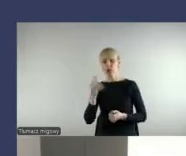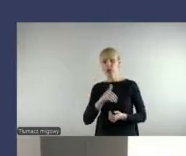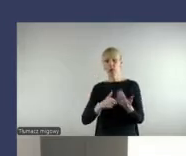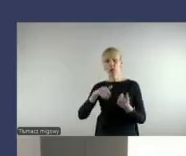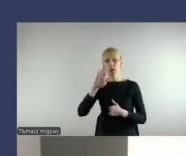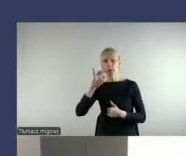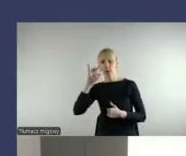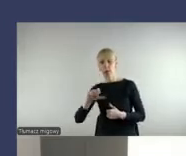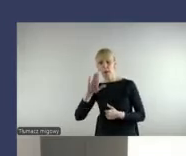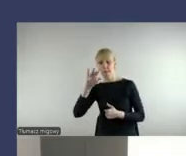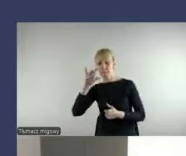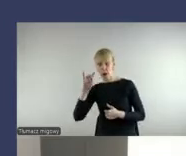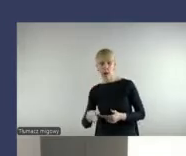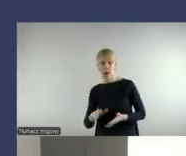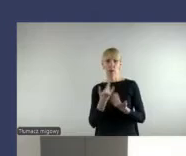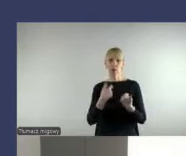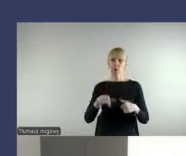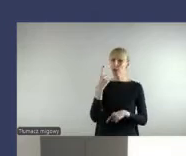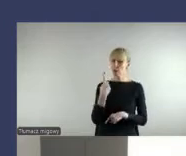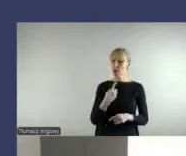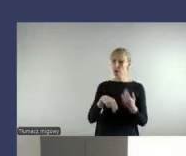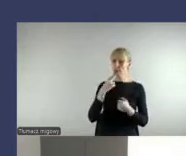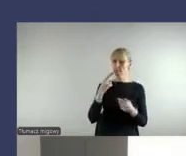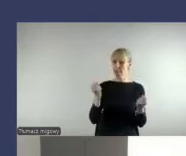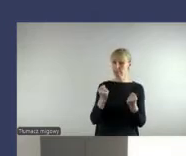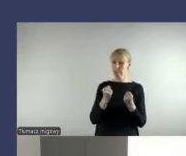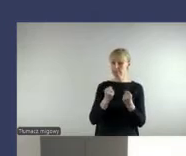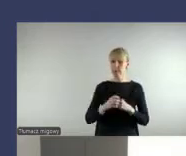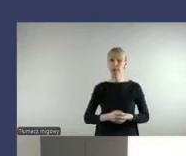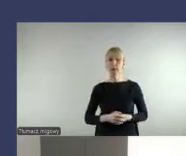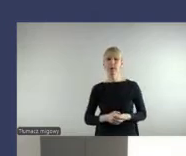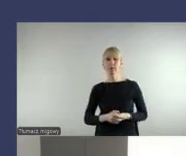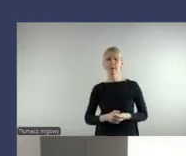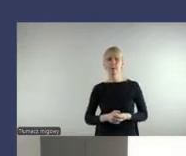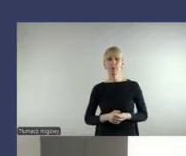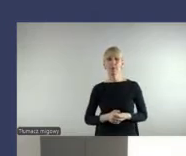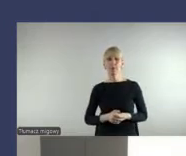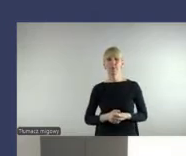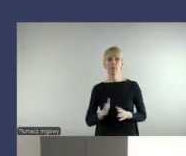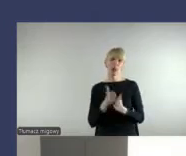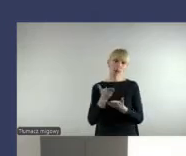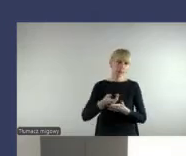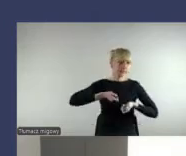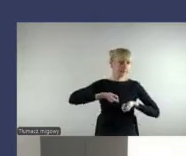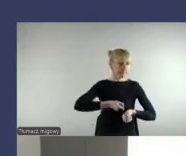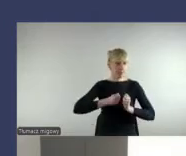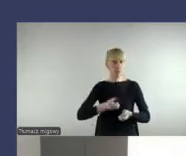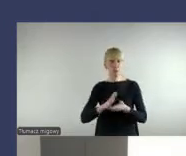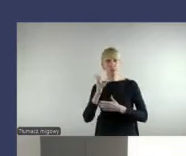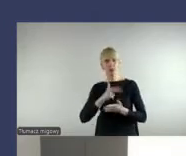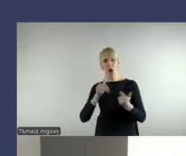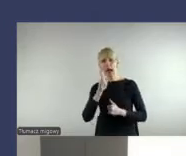40,000 sandbags, 400 bulk bags, and lots of